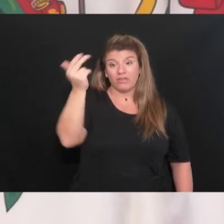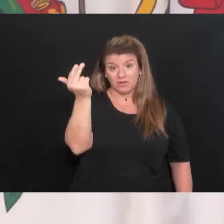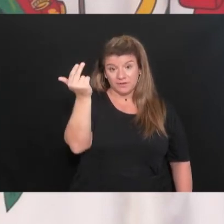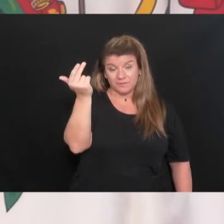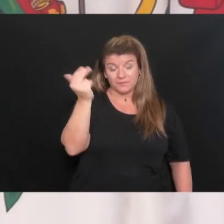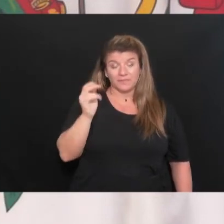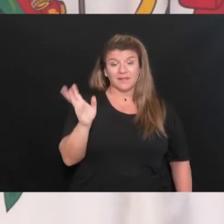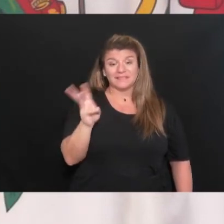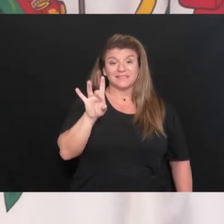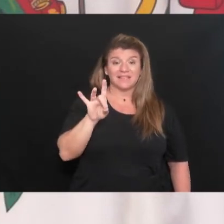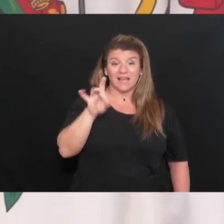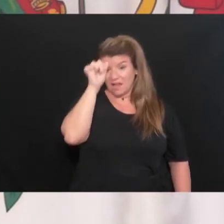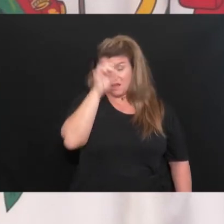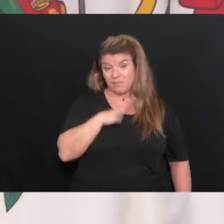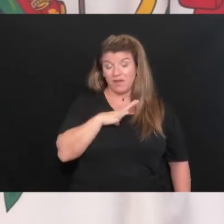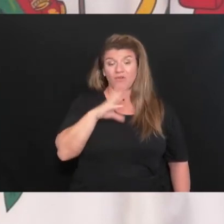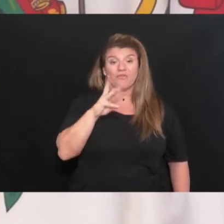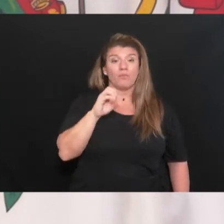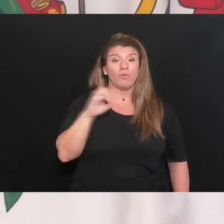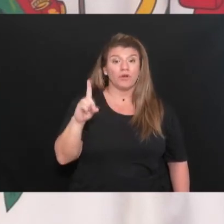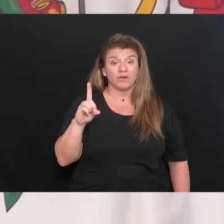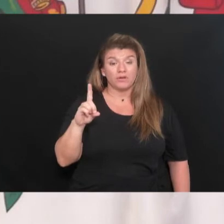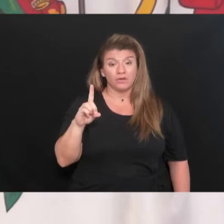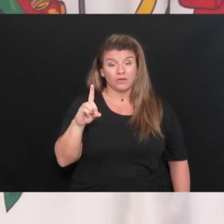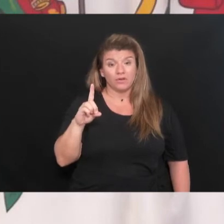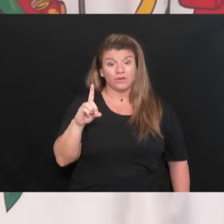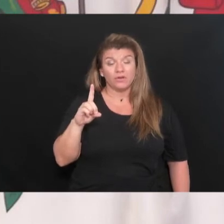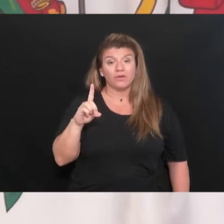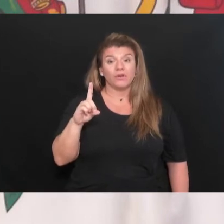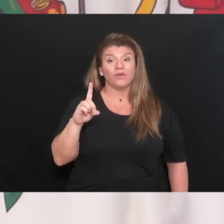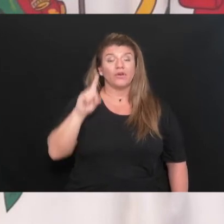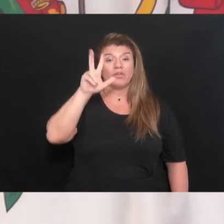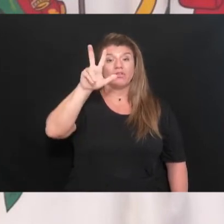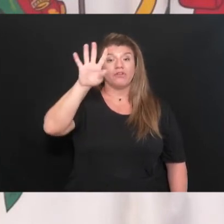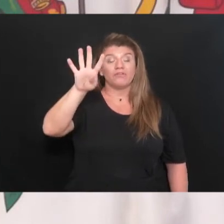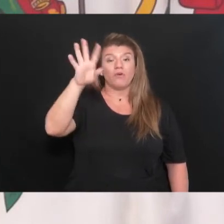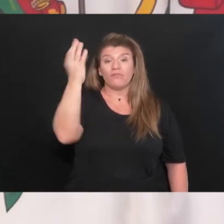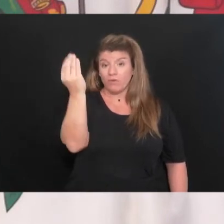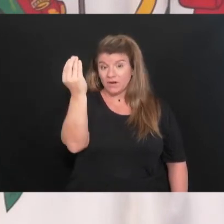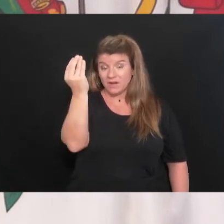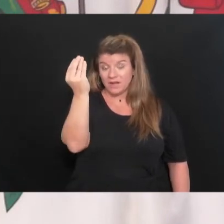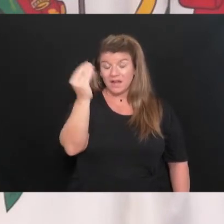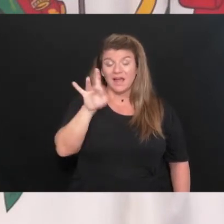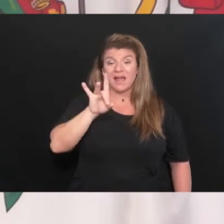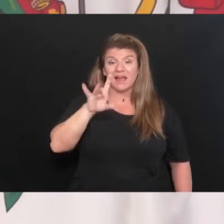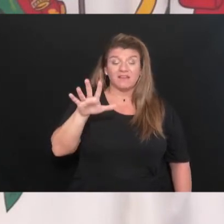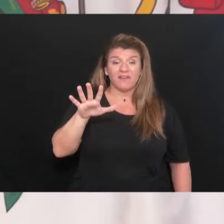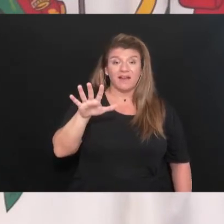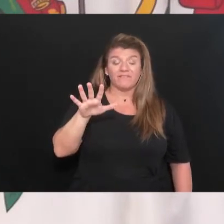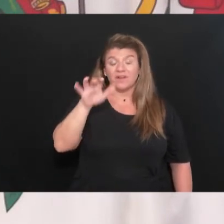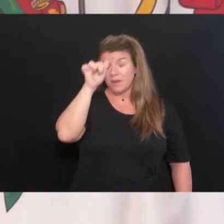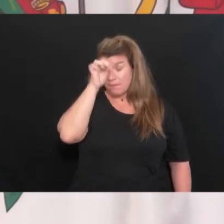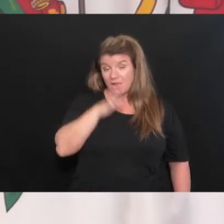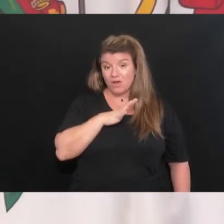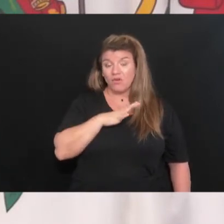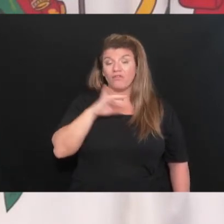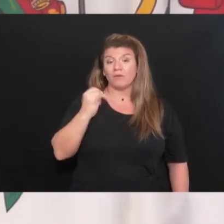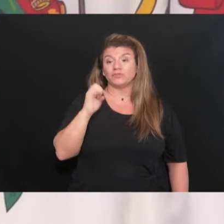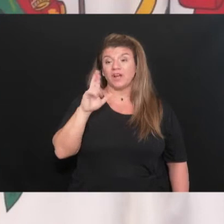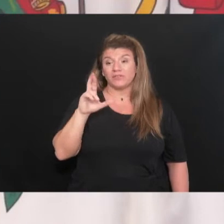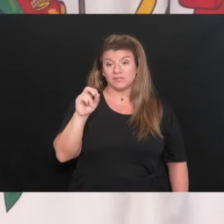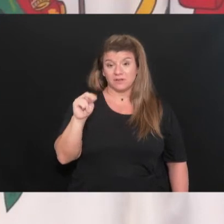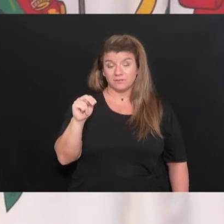death, a 68-year-old male from Wood County. The 3,414th death is an 85-year-old male from Jefferson